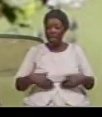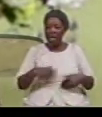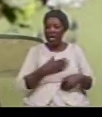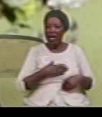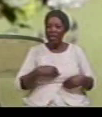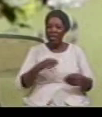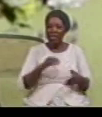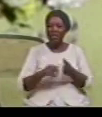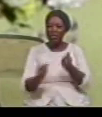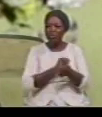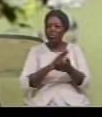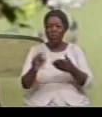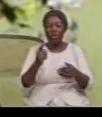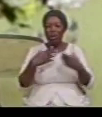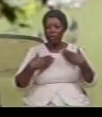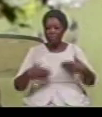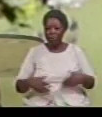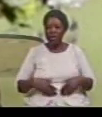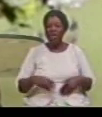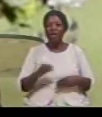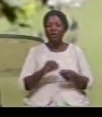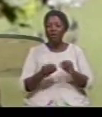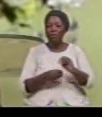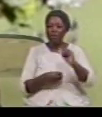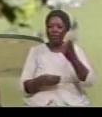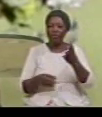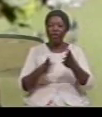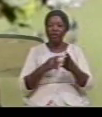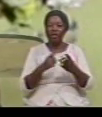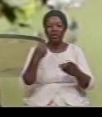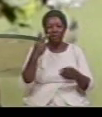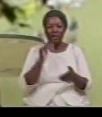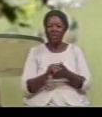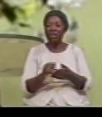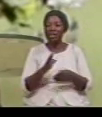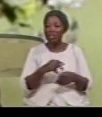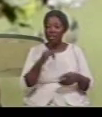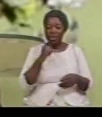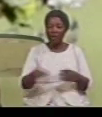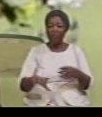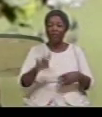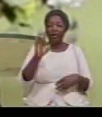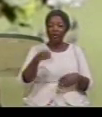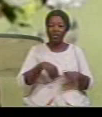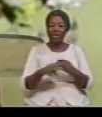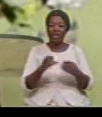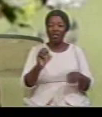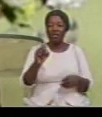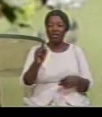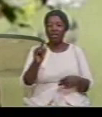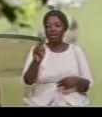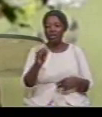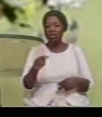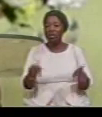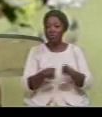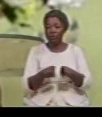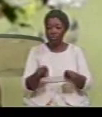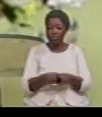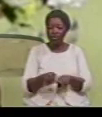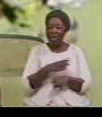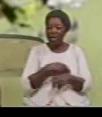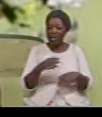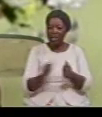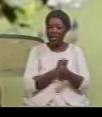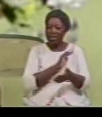verse 19. Skin, number 4, skin depressed. White here in the spot that we see in